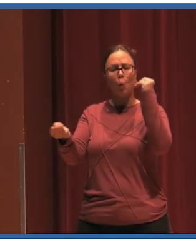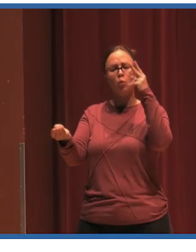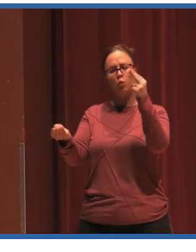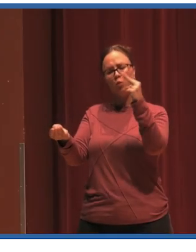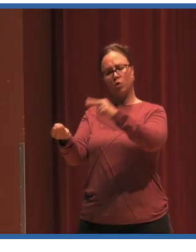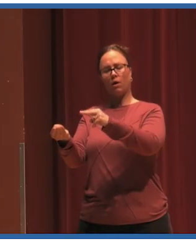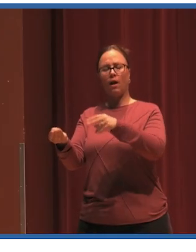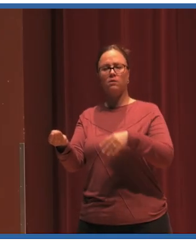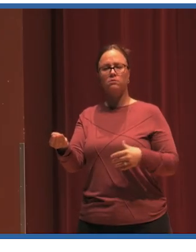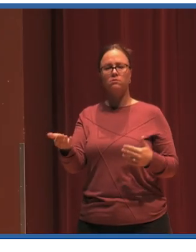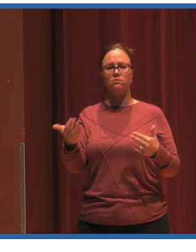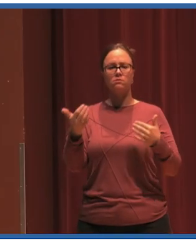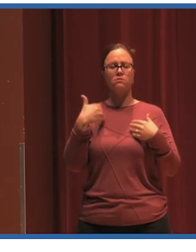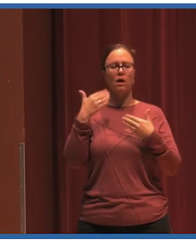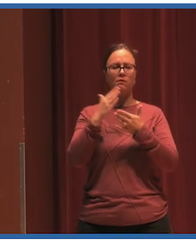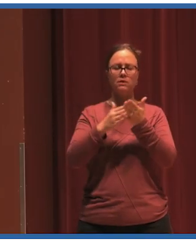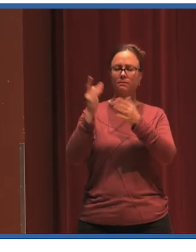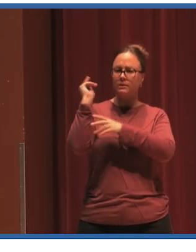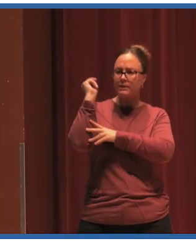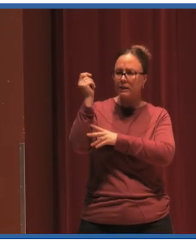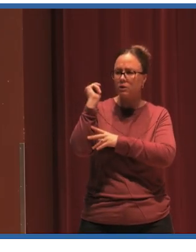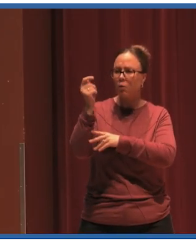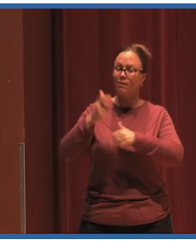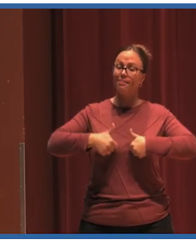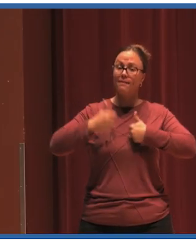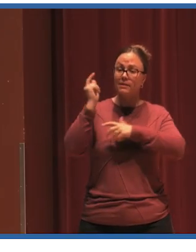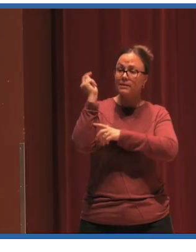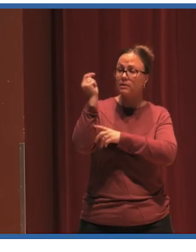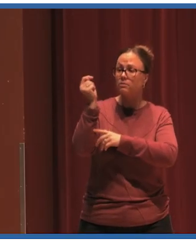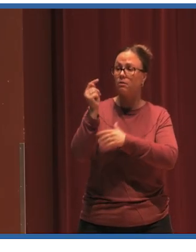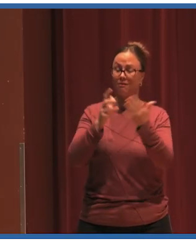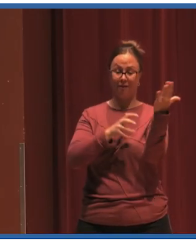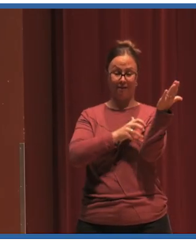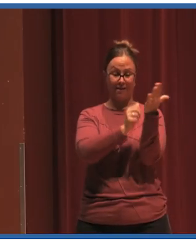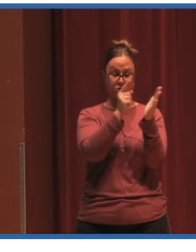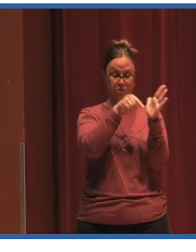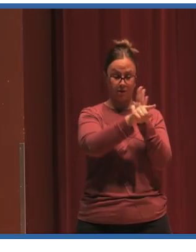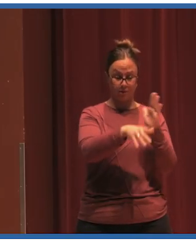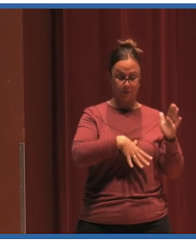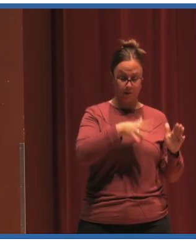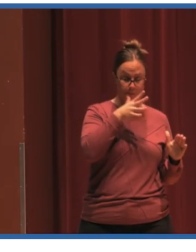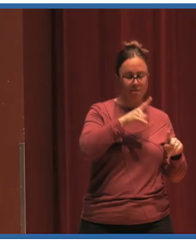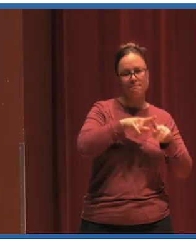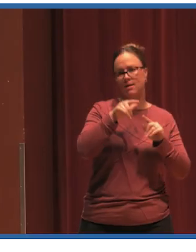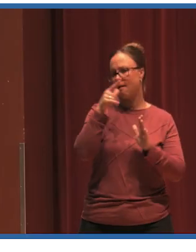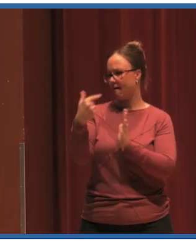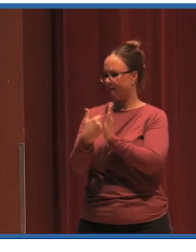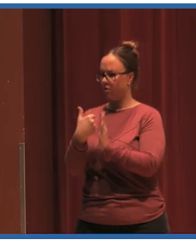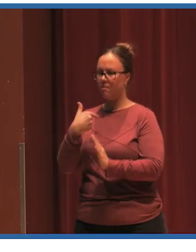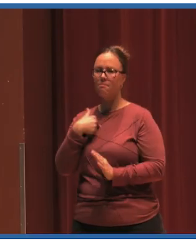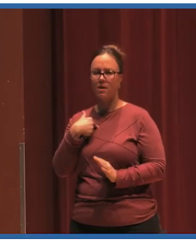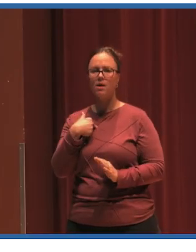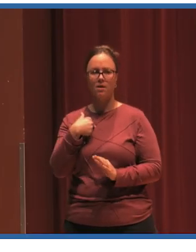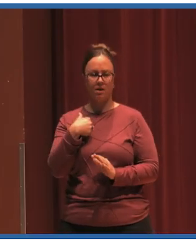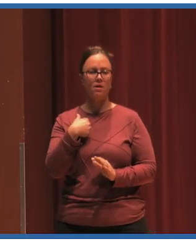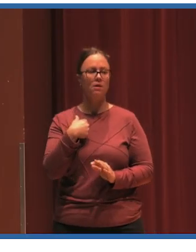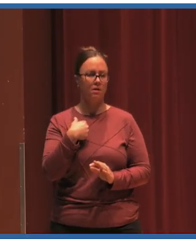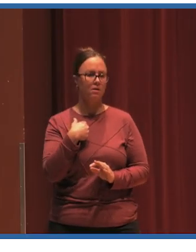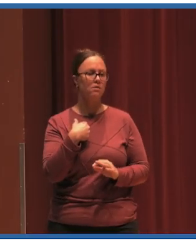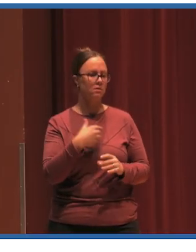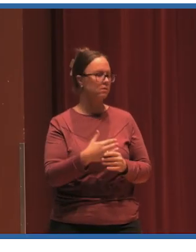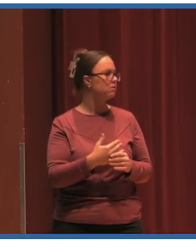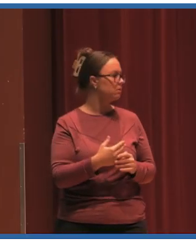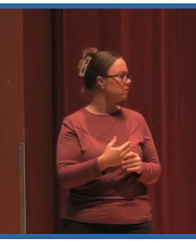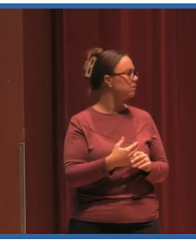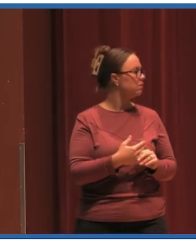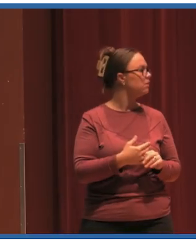testimonies, living testimonies. Cancer killed my mother, but it didn't kill me because of the great strides that